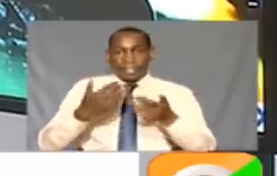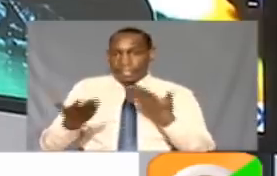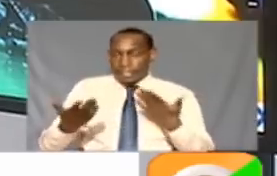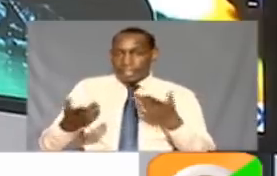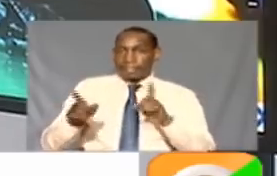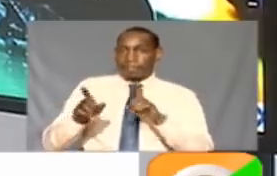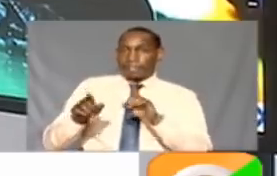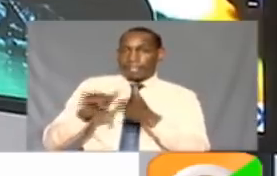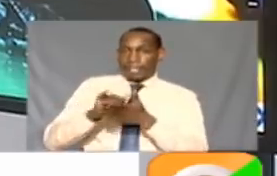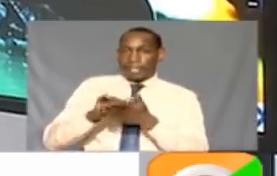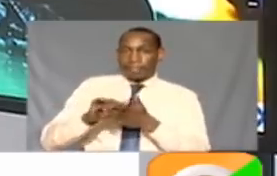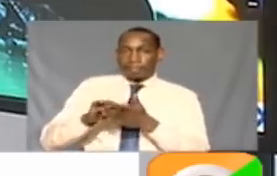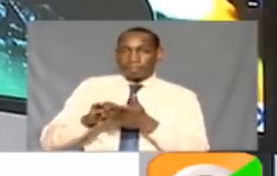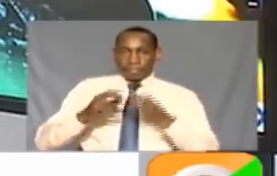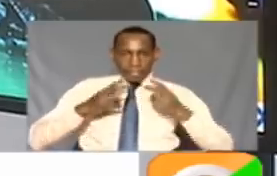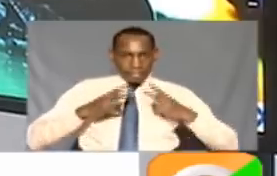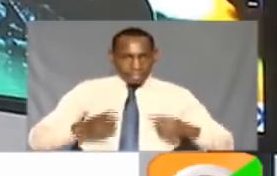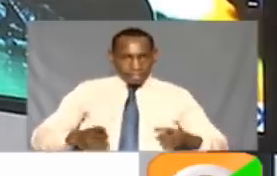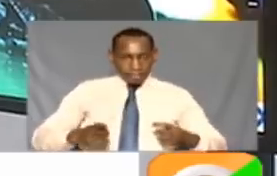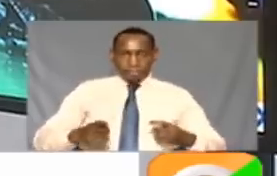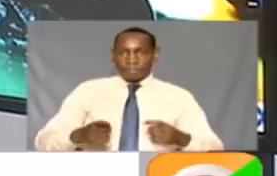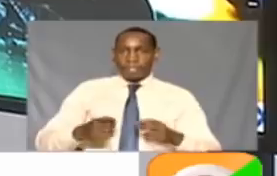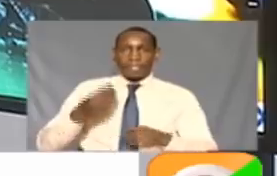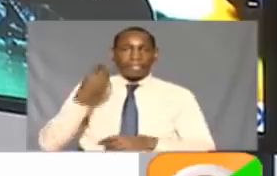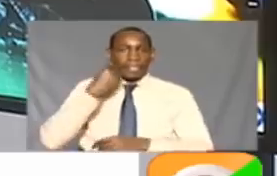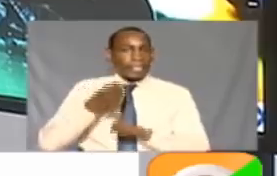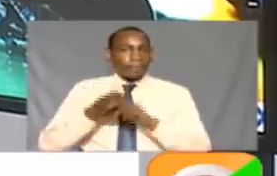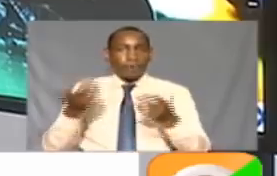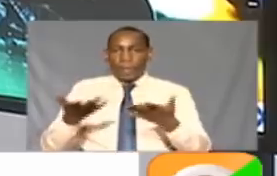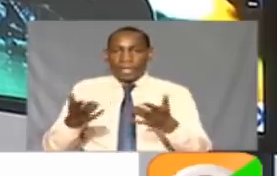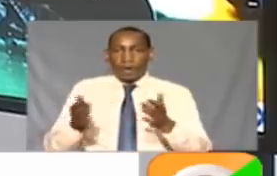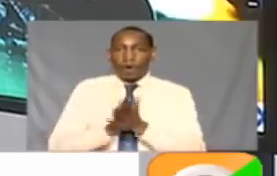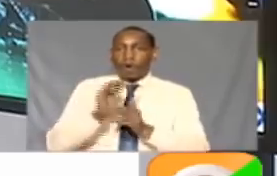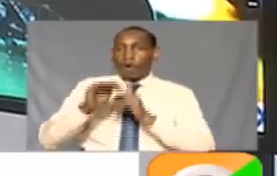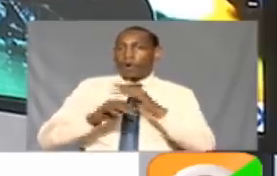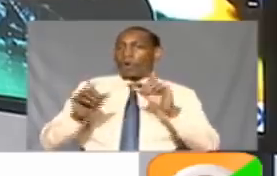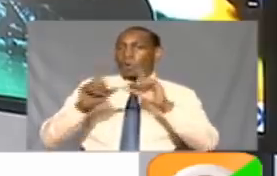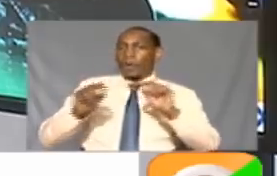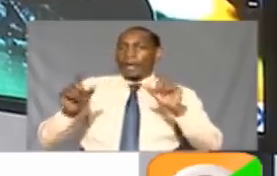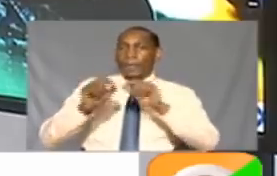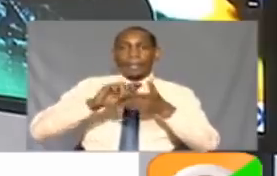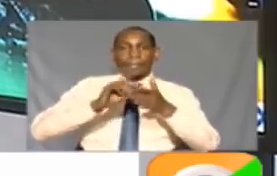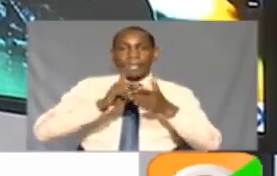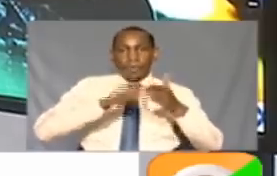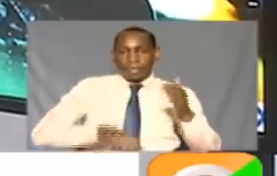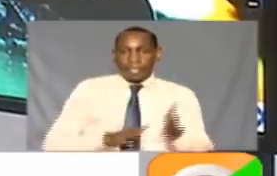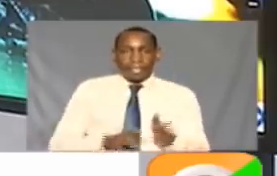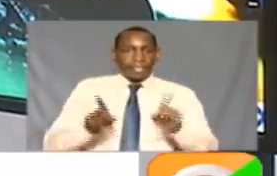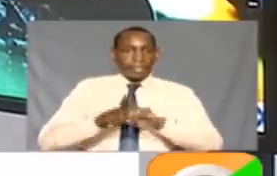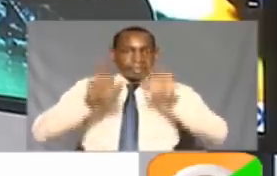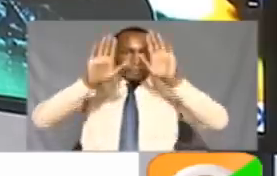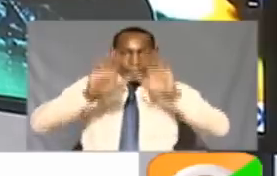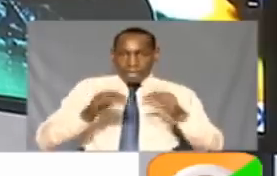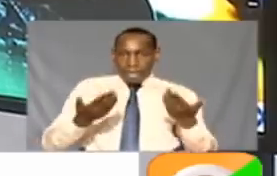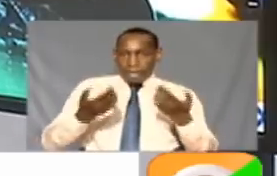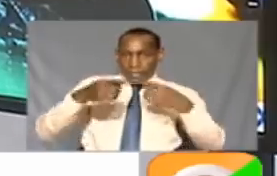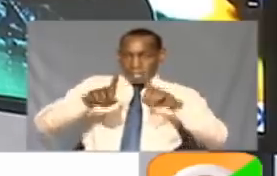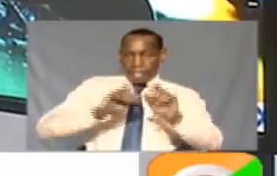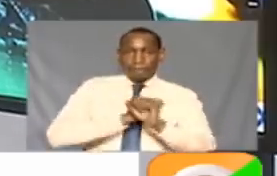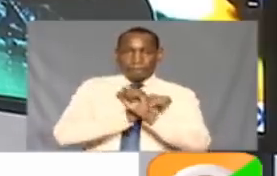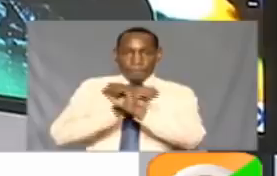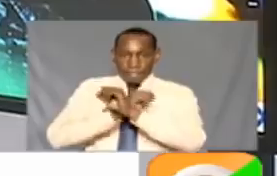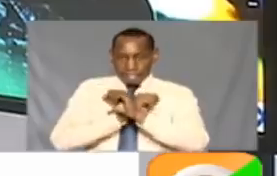for, its diagnosis, where did it come from, and what do all the terms and medical jargon mean, and more importantly, how can you